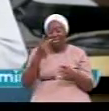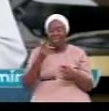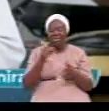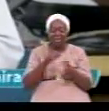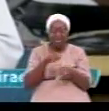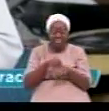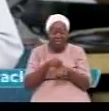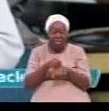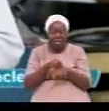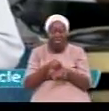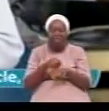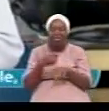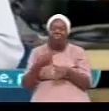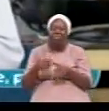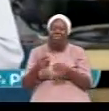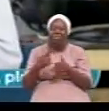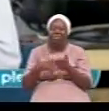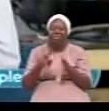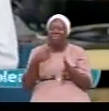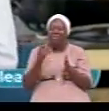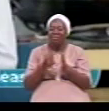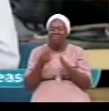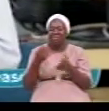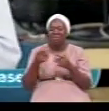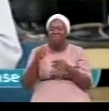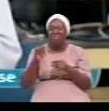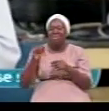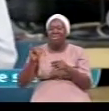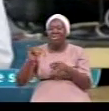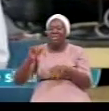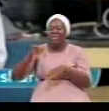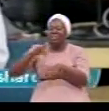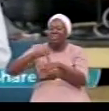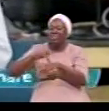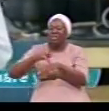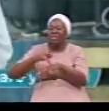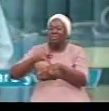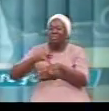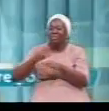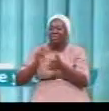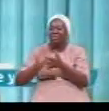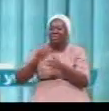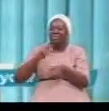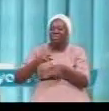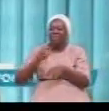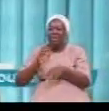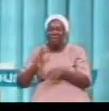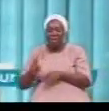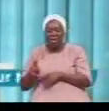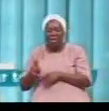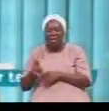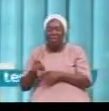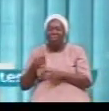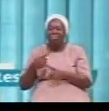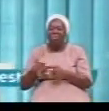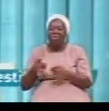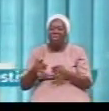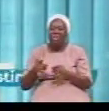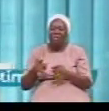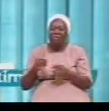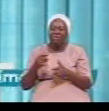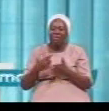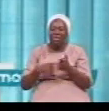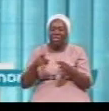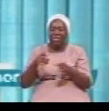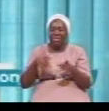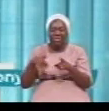was describing most likely was a fungal infection. So normally those affect the armpits and the private parts. And what she was describing